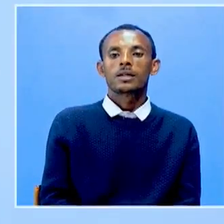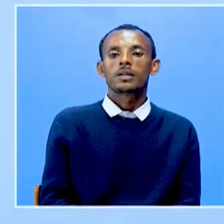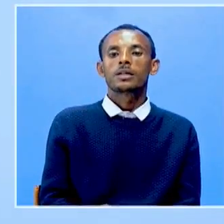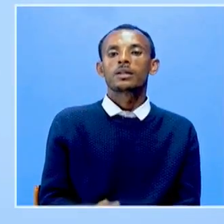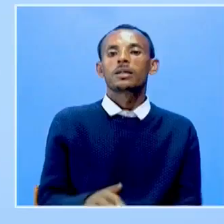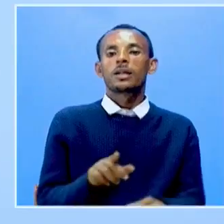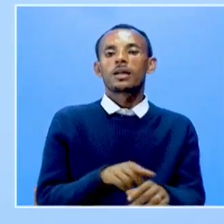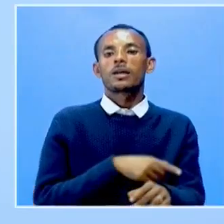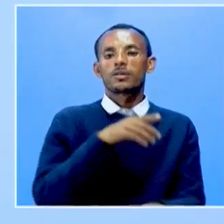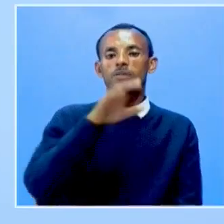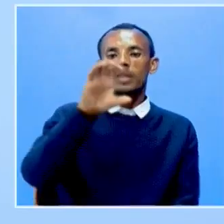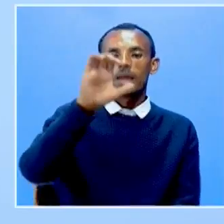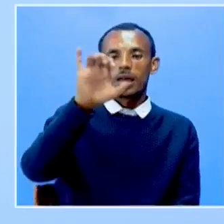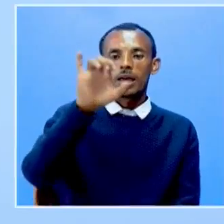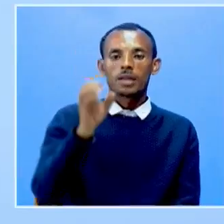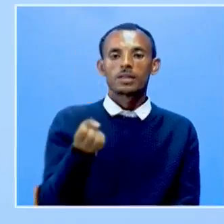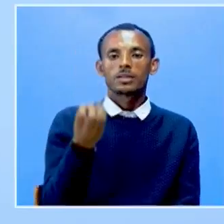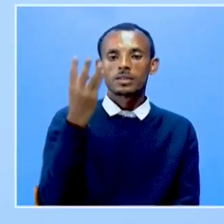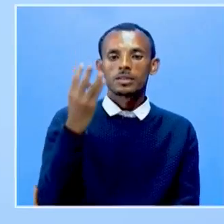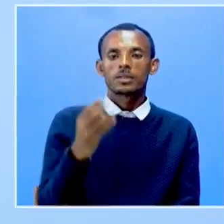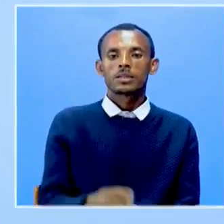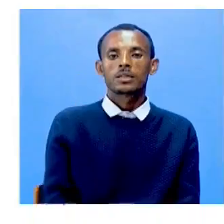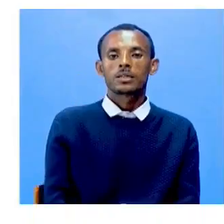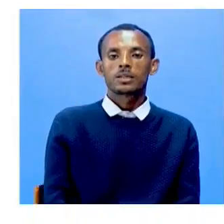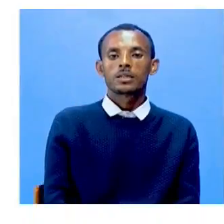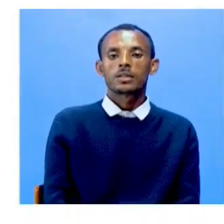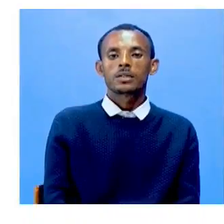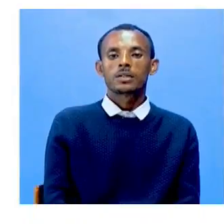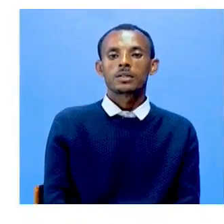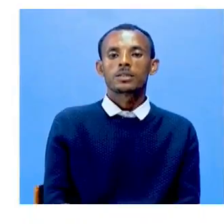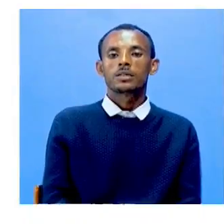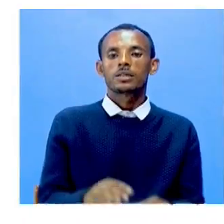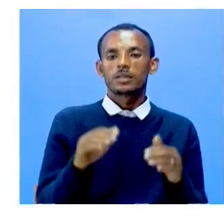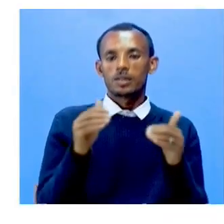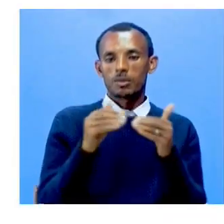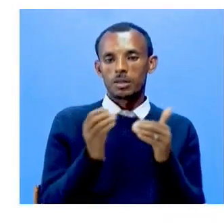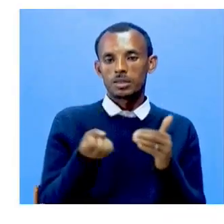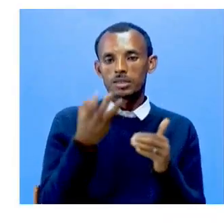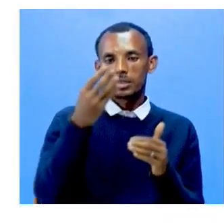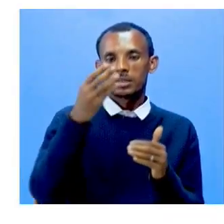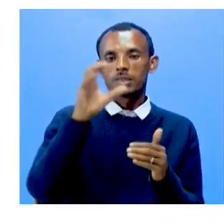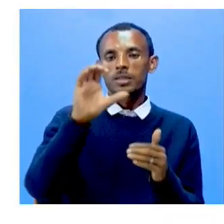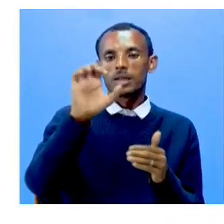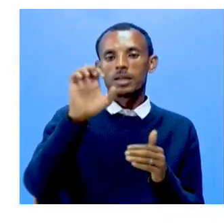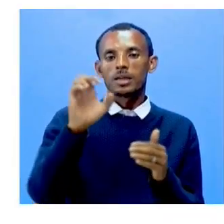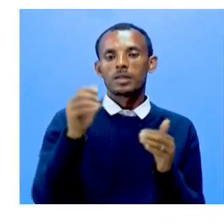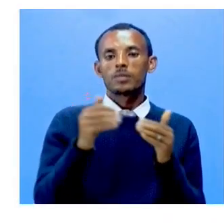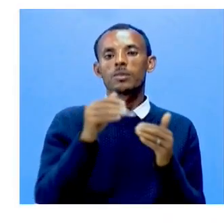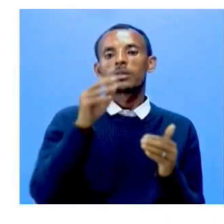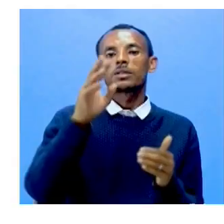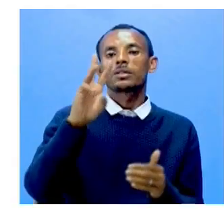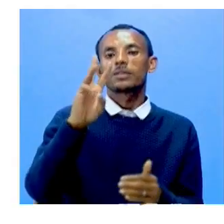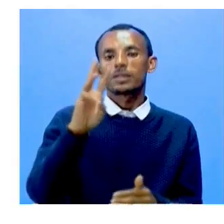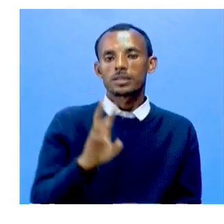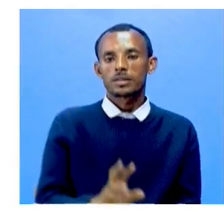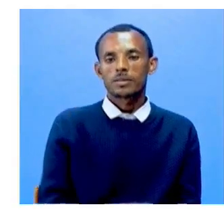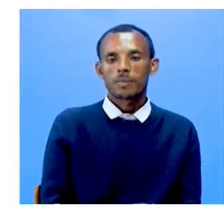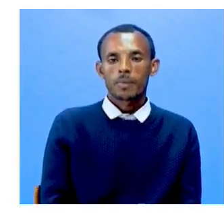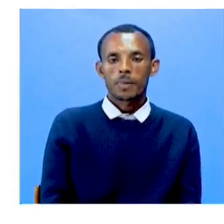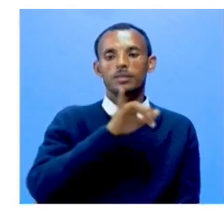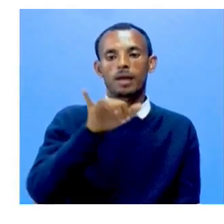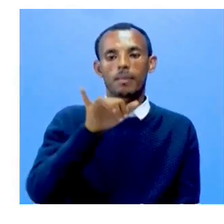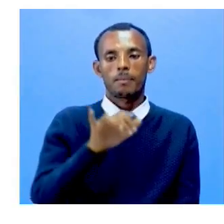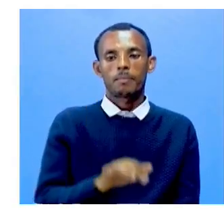of CE, this length is also given to be 6. CE and BC are congruent,